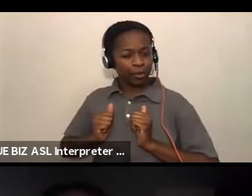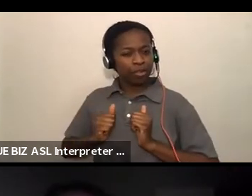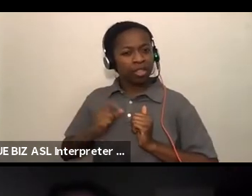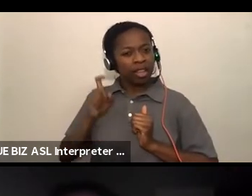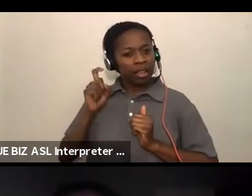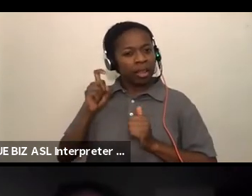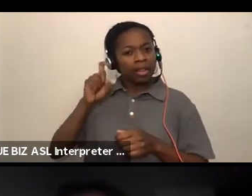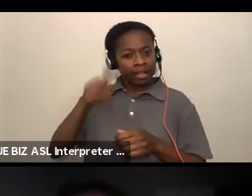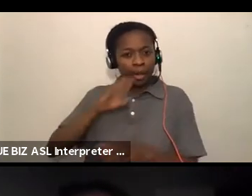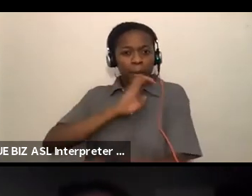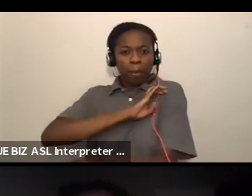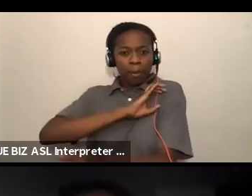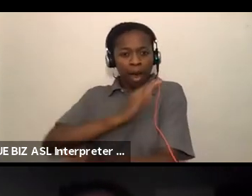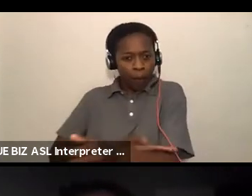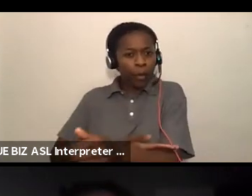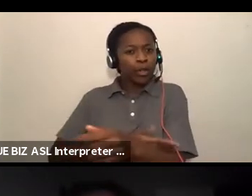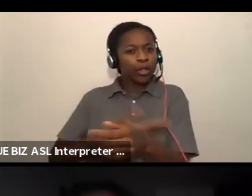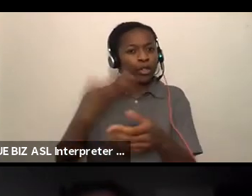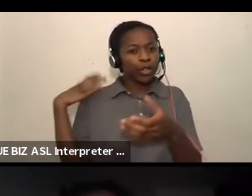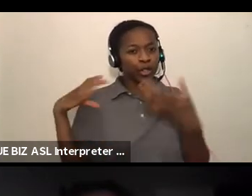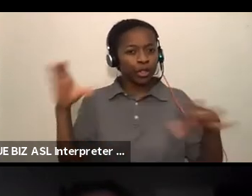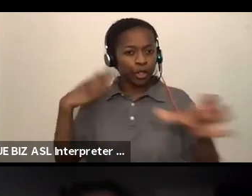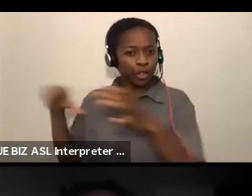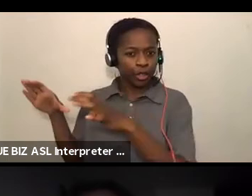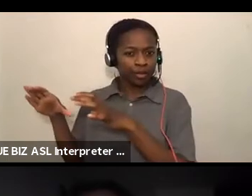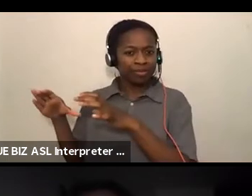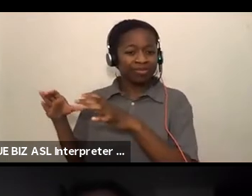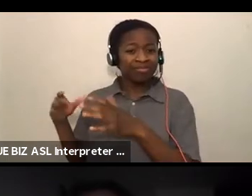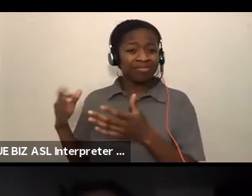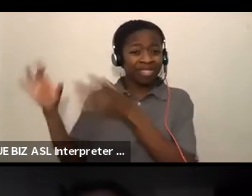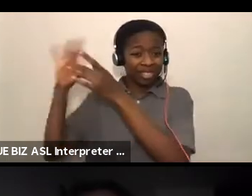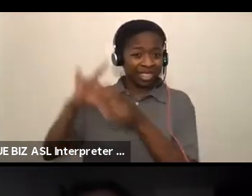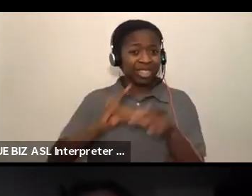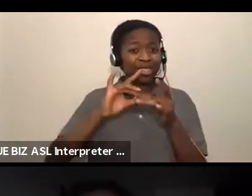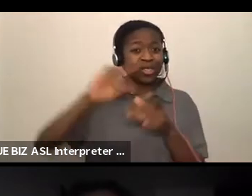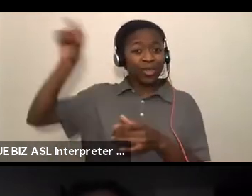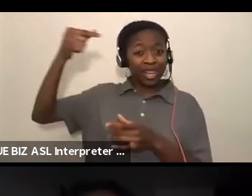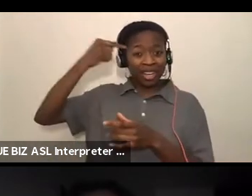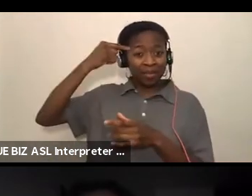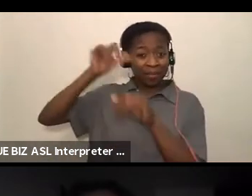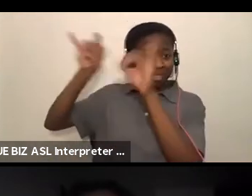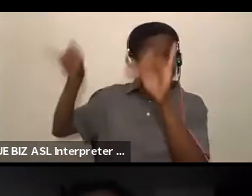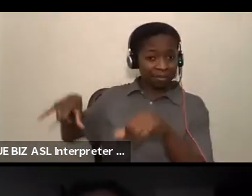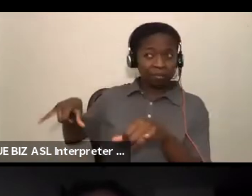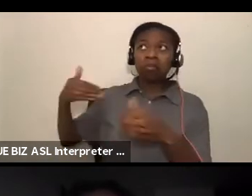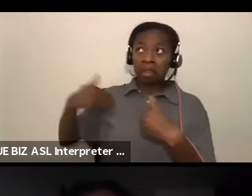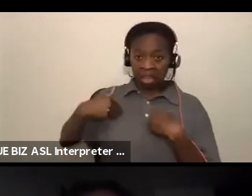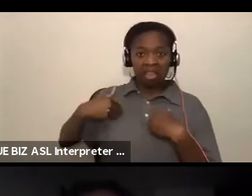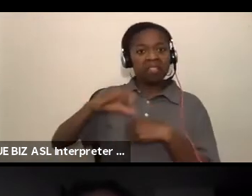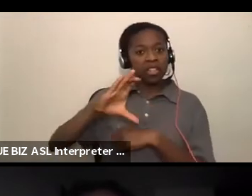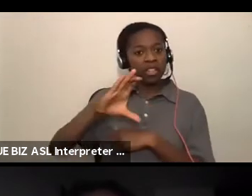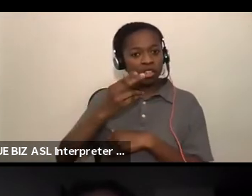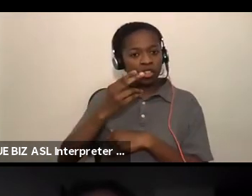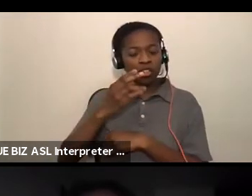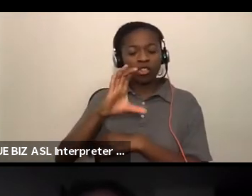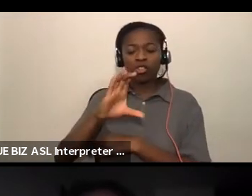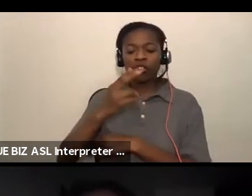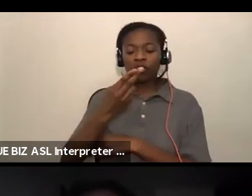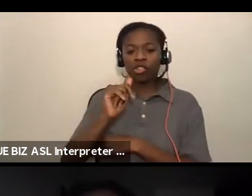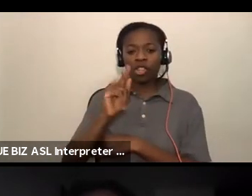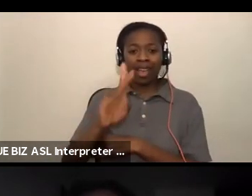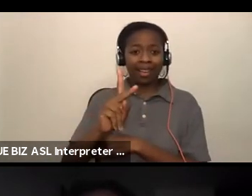there's a, like, again, also it goes down to the American government system, how there's a place of checks and balances, right? But yet we fail to observe checks and balances